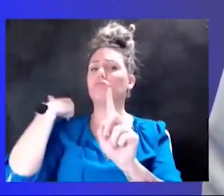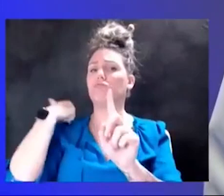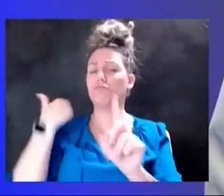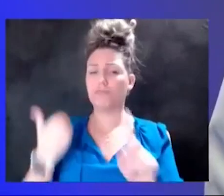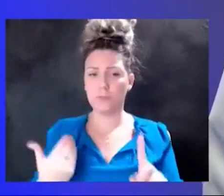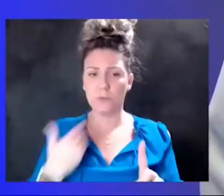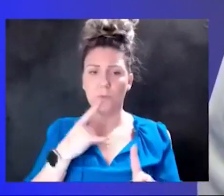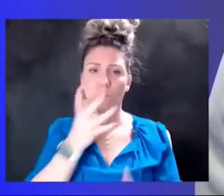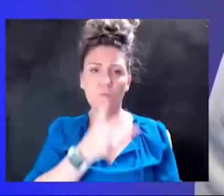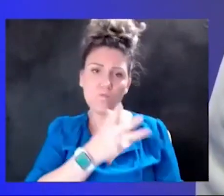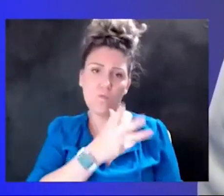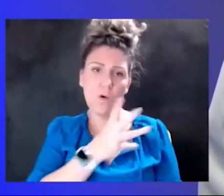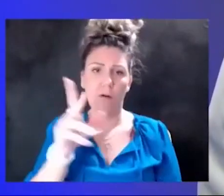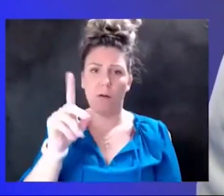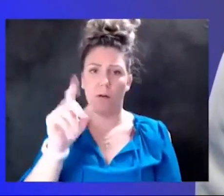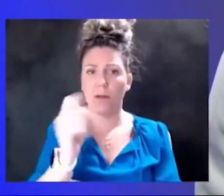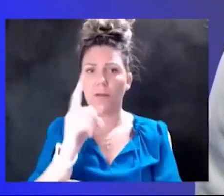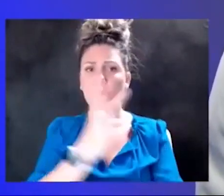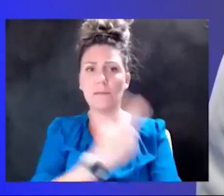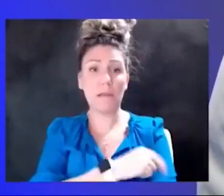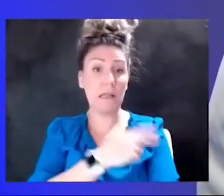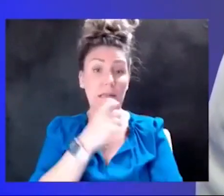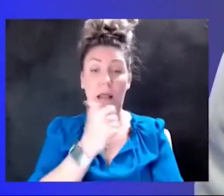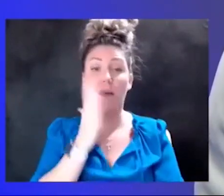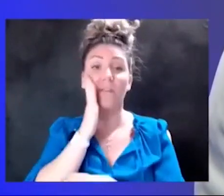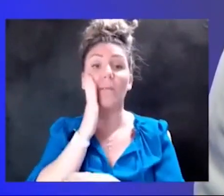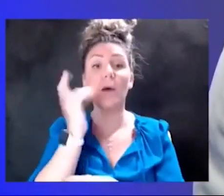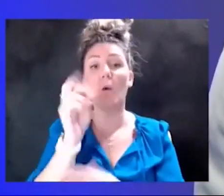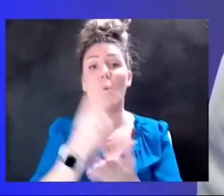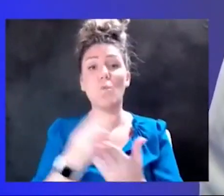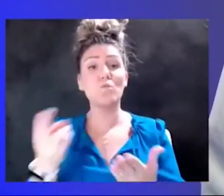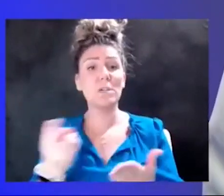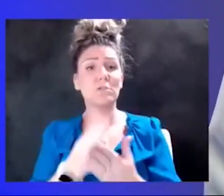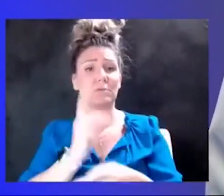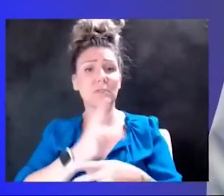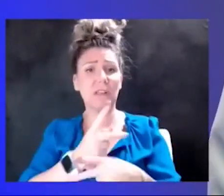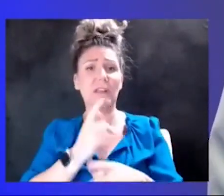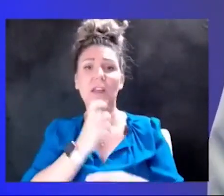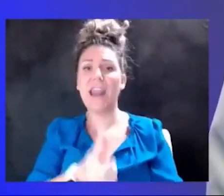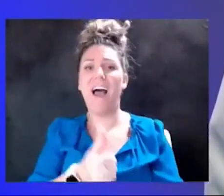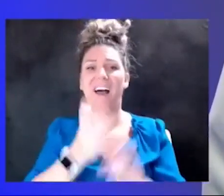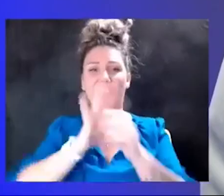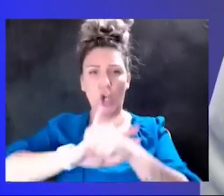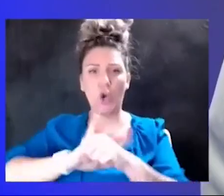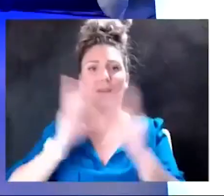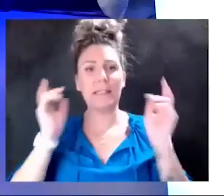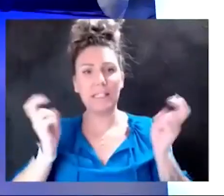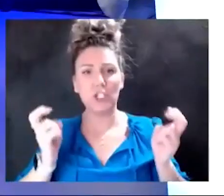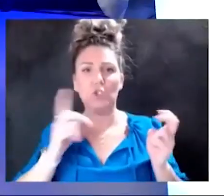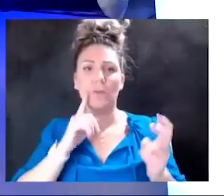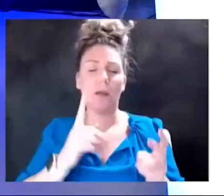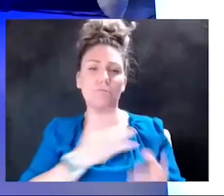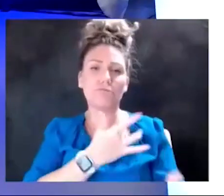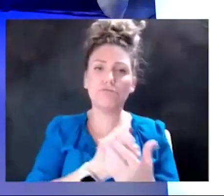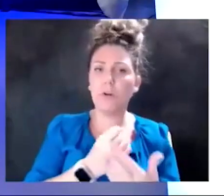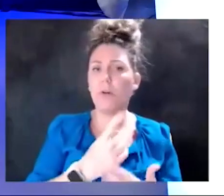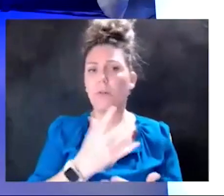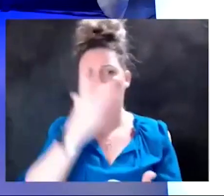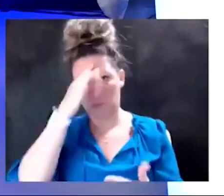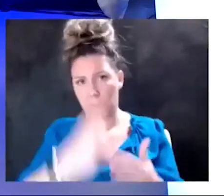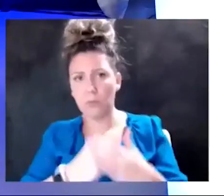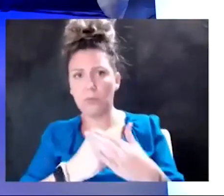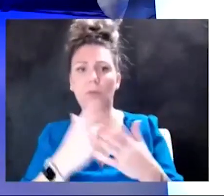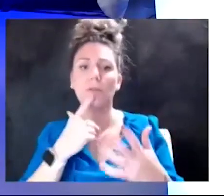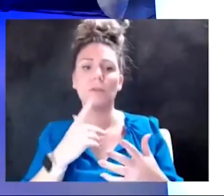Kansas hospitals. They just didn't have the bed or the resources to take care of a non-COVID issue. Yeah, stroke, heart attack, right. And so they aren't always